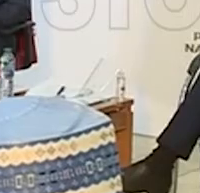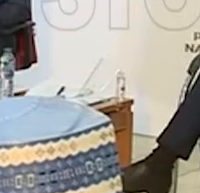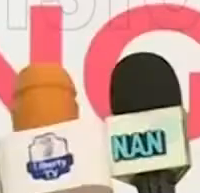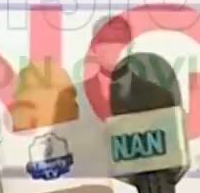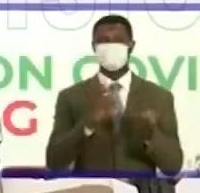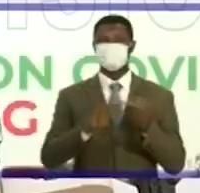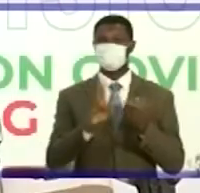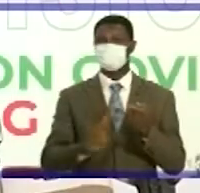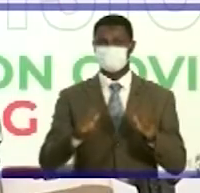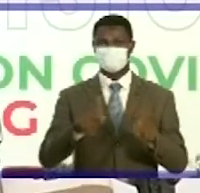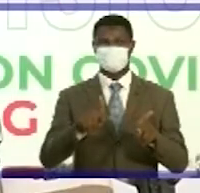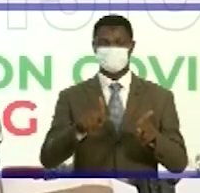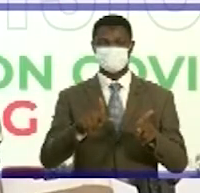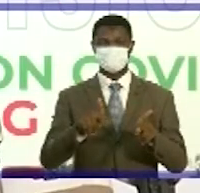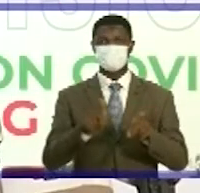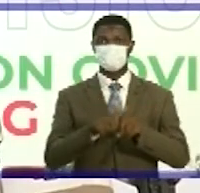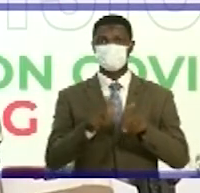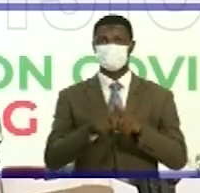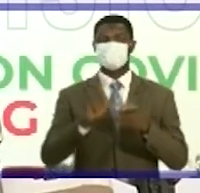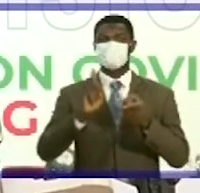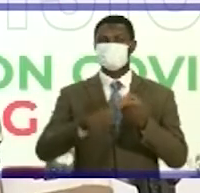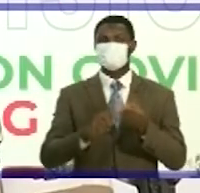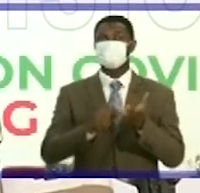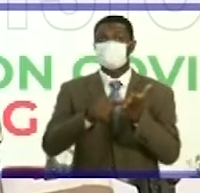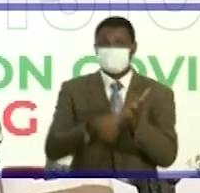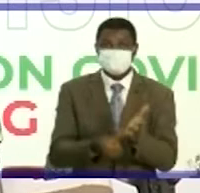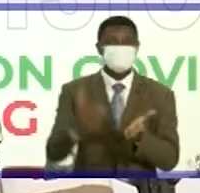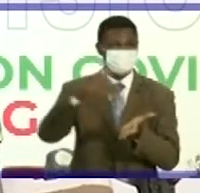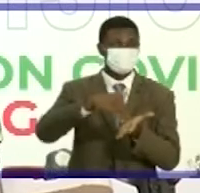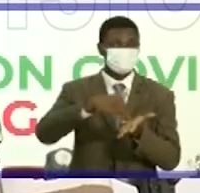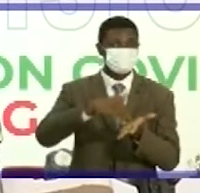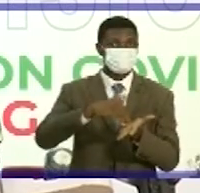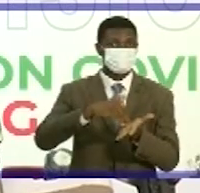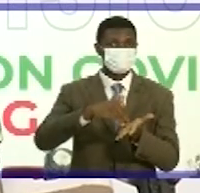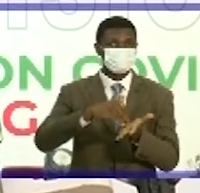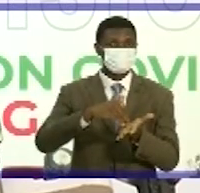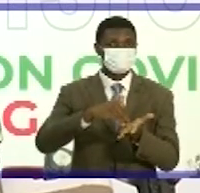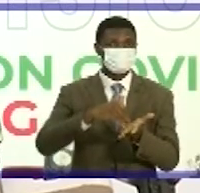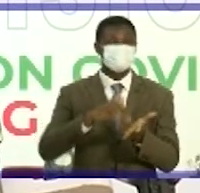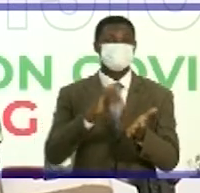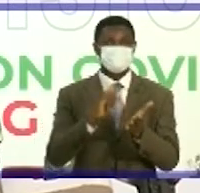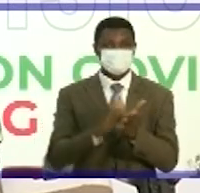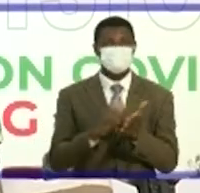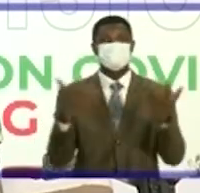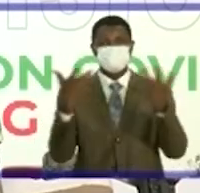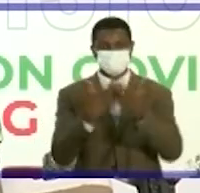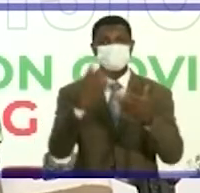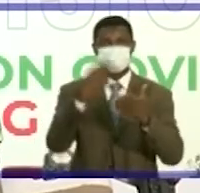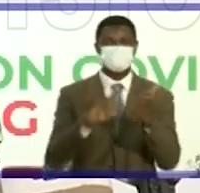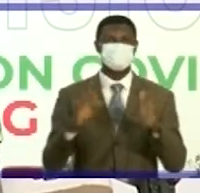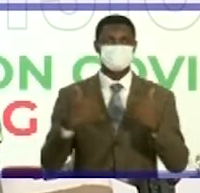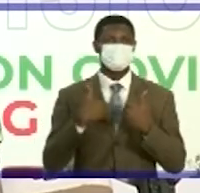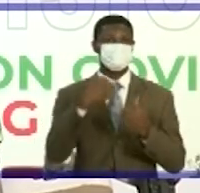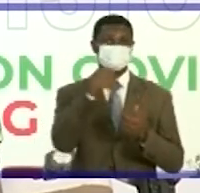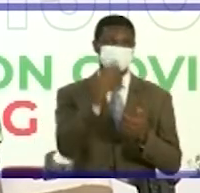this opportunity and this medium also to reiterate and to be consistent with what we've been saying out here and for people to